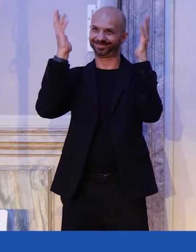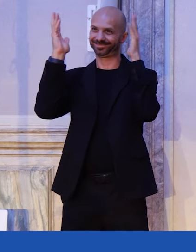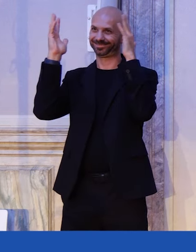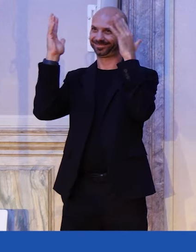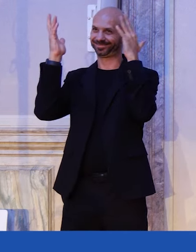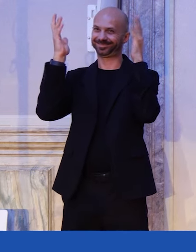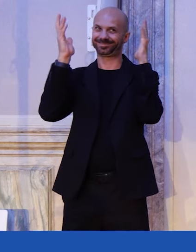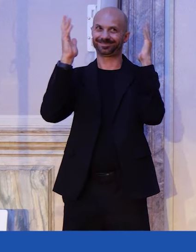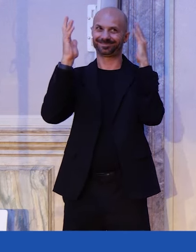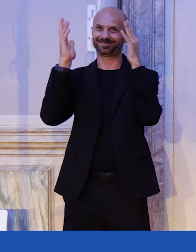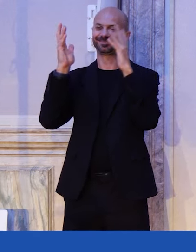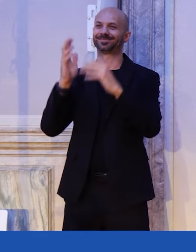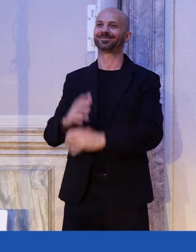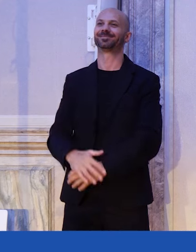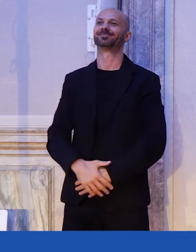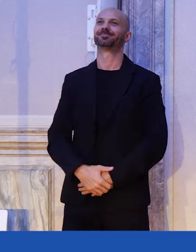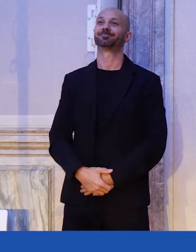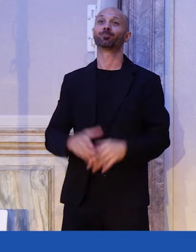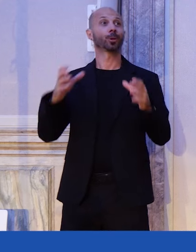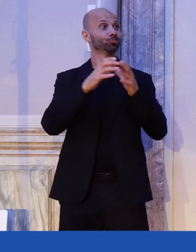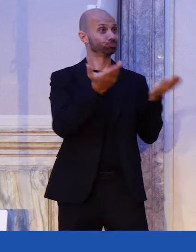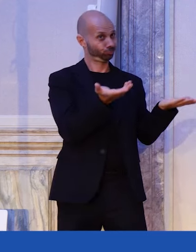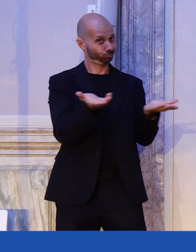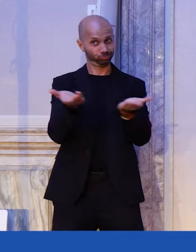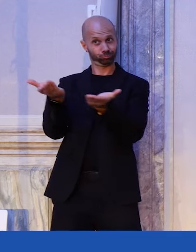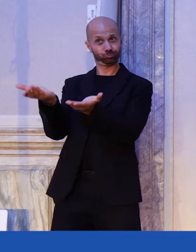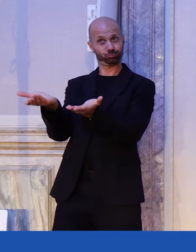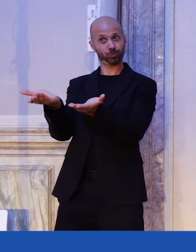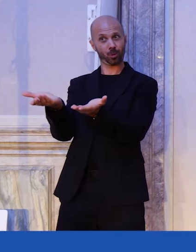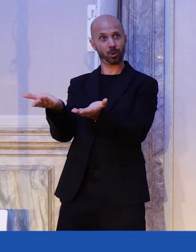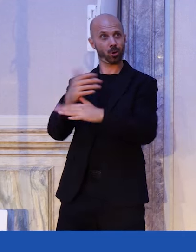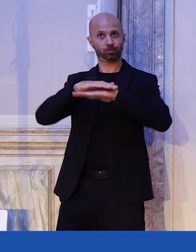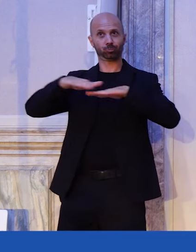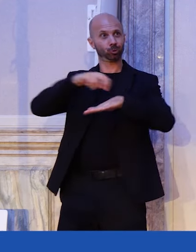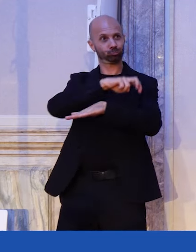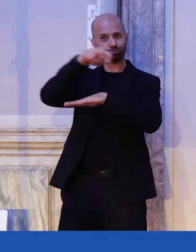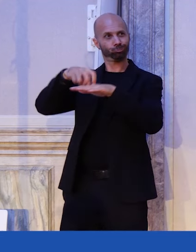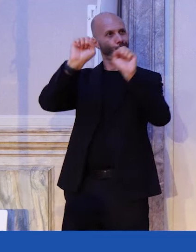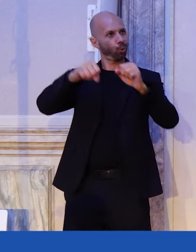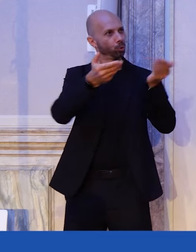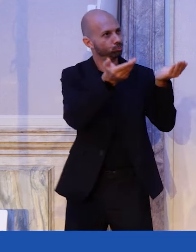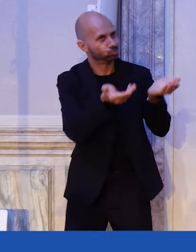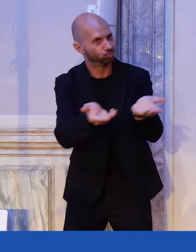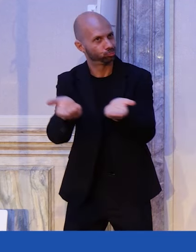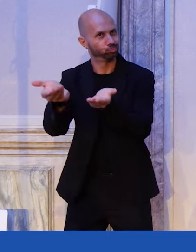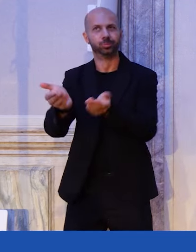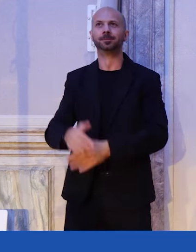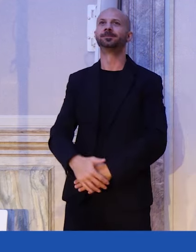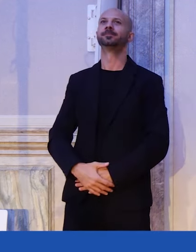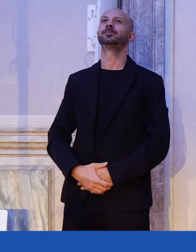we invite here on stage emble modan all of them join us on stage